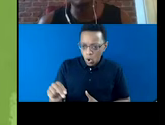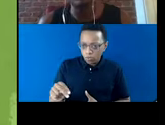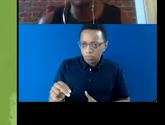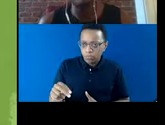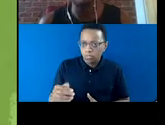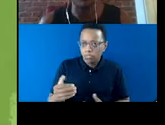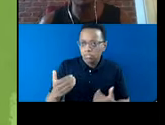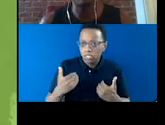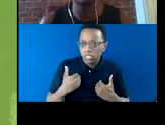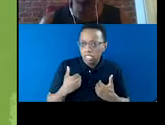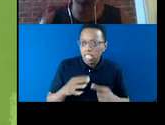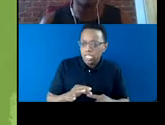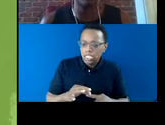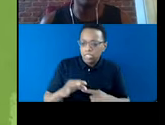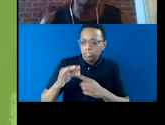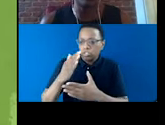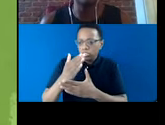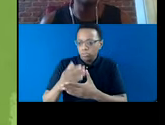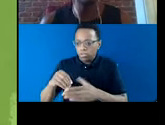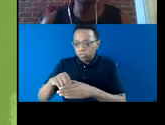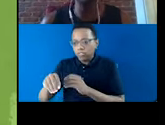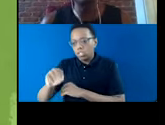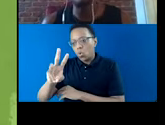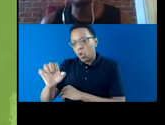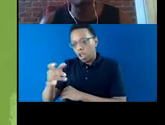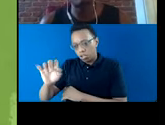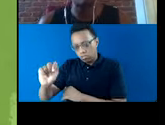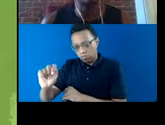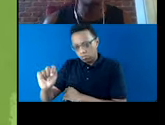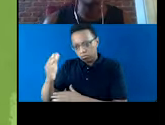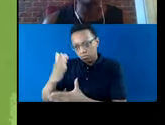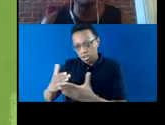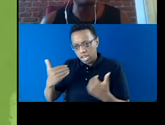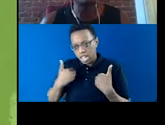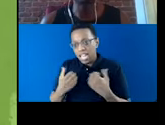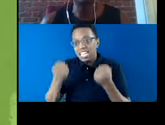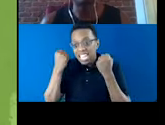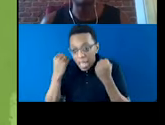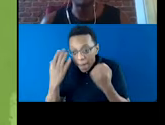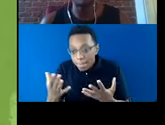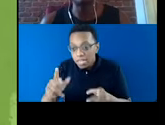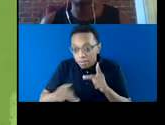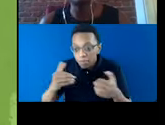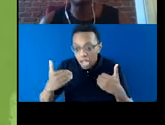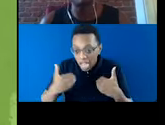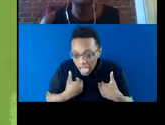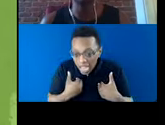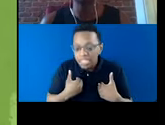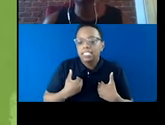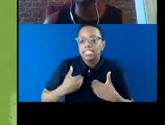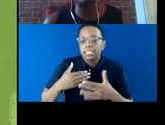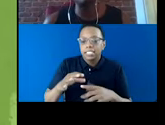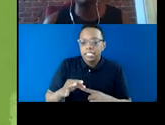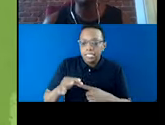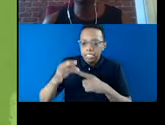that she used to please men called the buraco, right? And that many people where she was from had this very special orifice, right? And so she's naming that